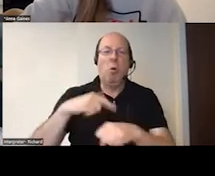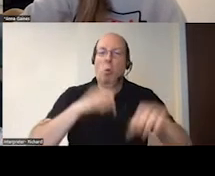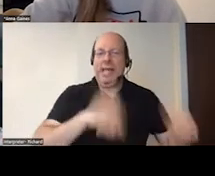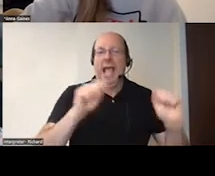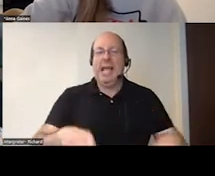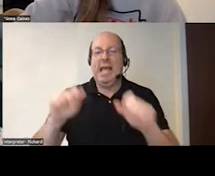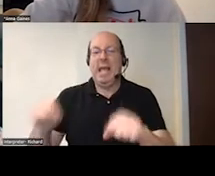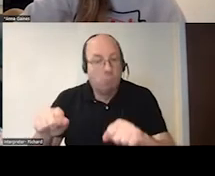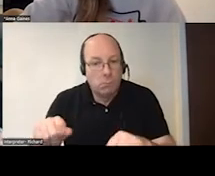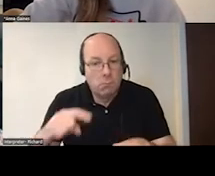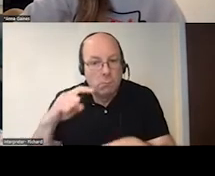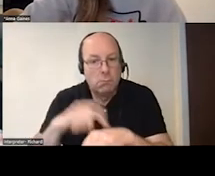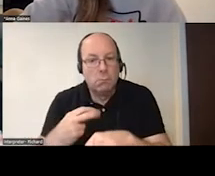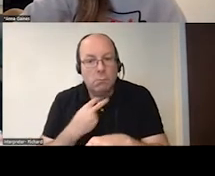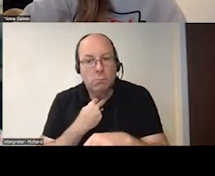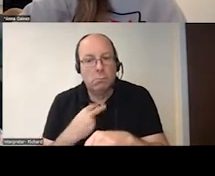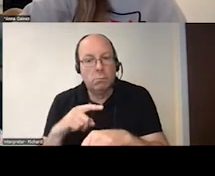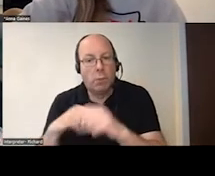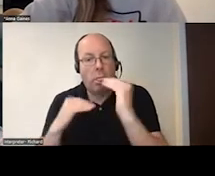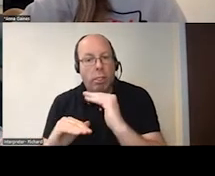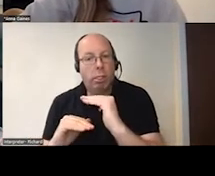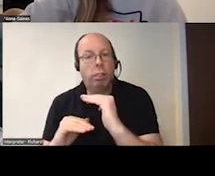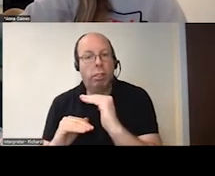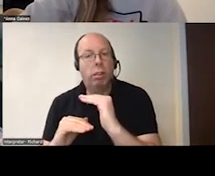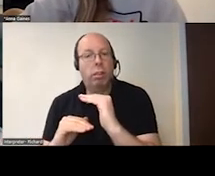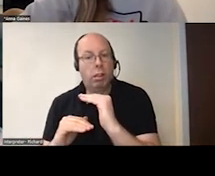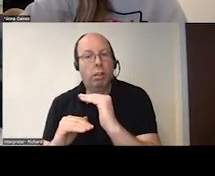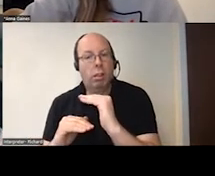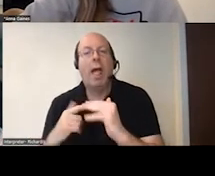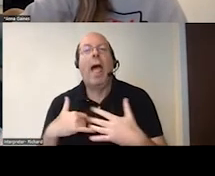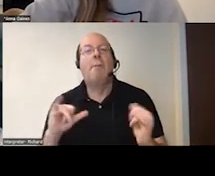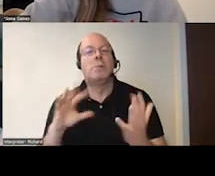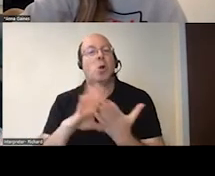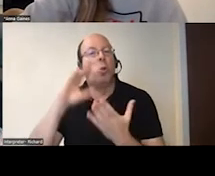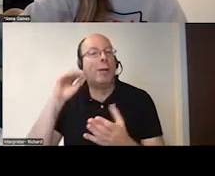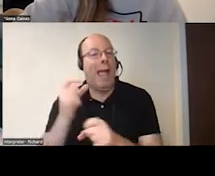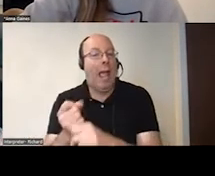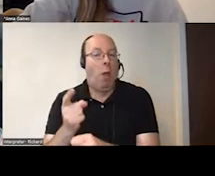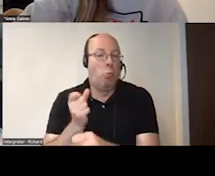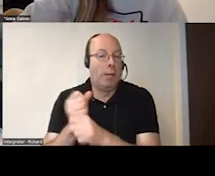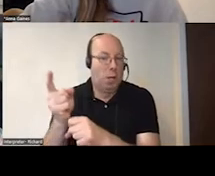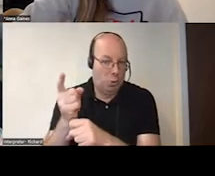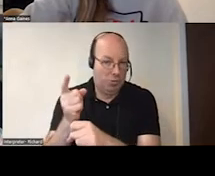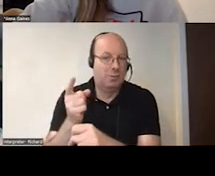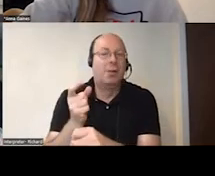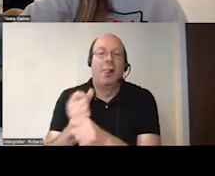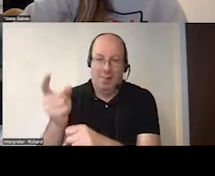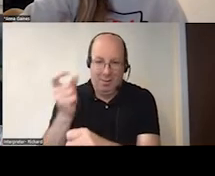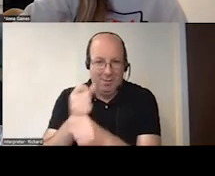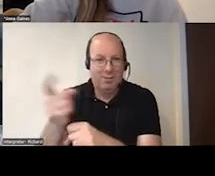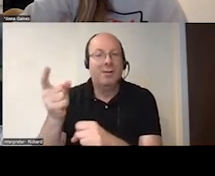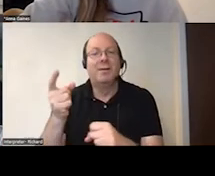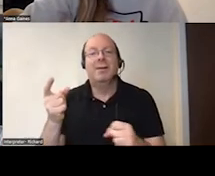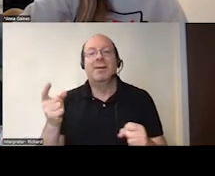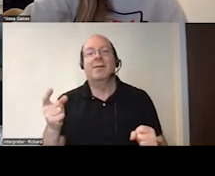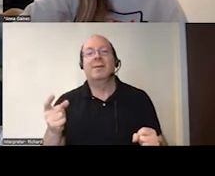That's been a huge lesson, and I'm still learning it every year, because it's, you